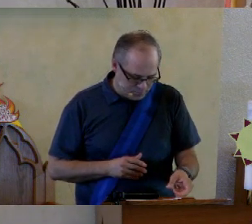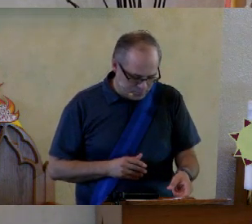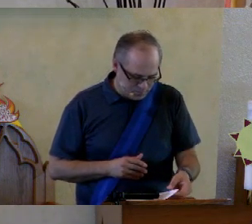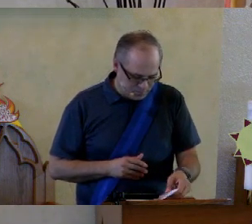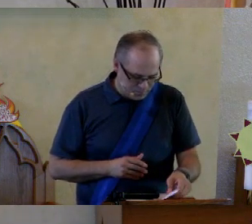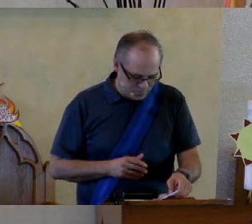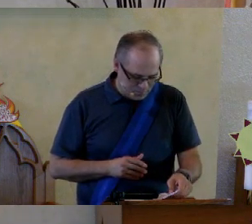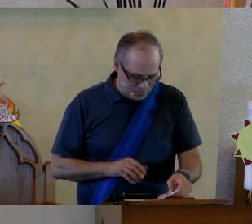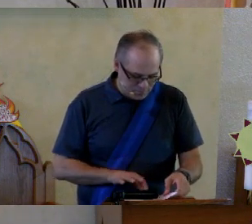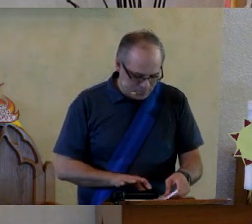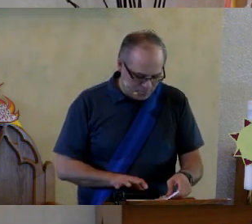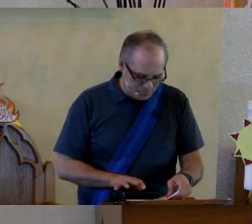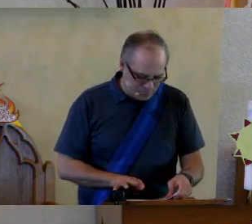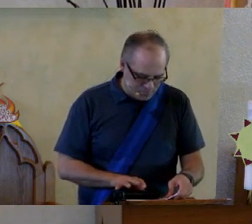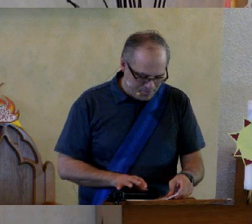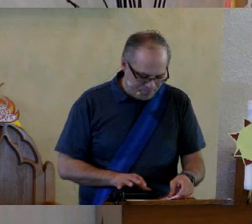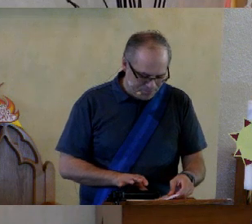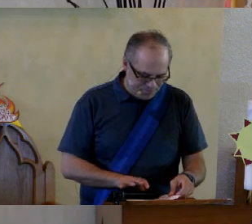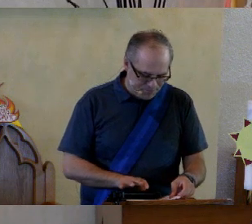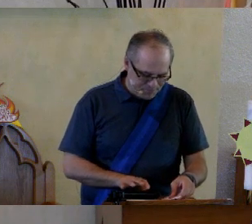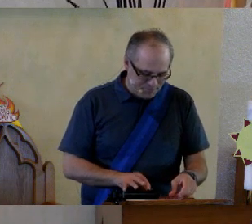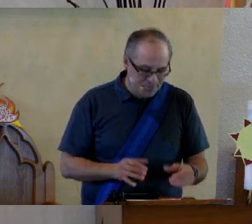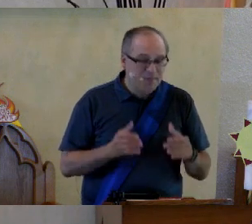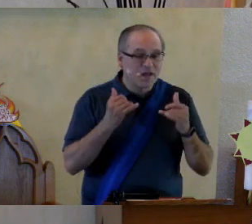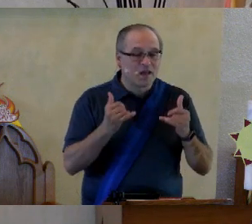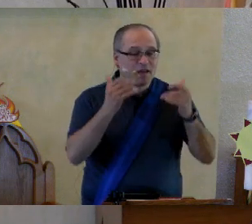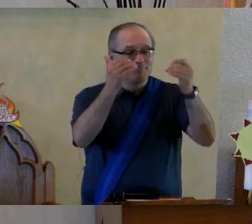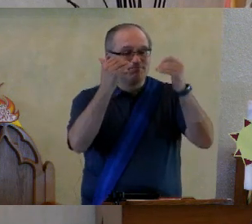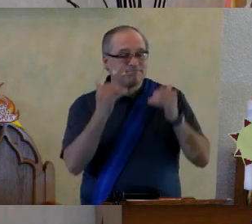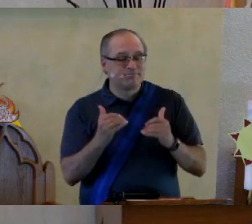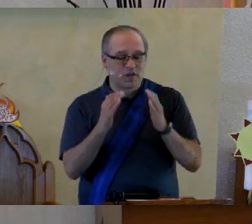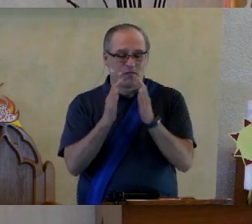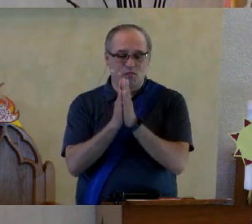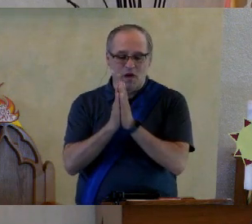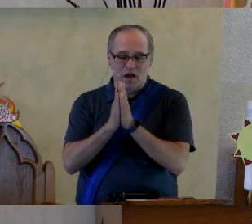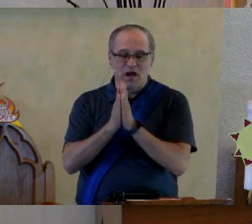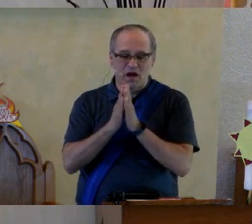We'll join now in our prayer of confession and pardon.